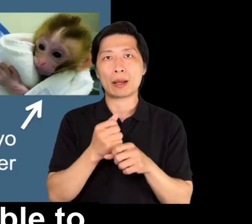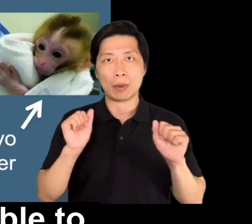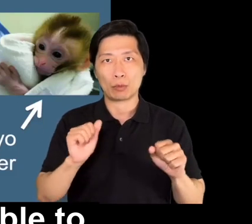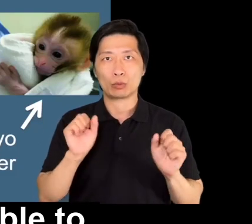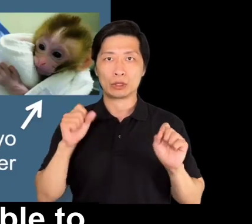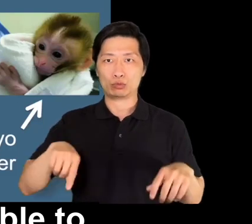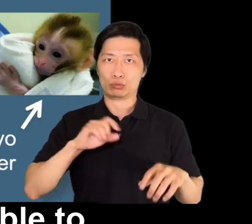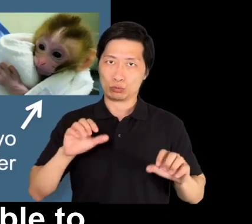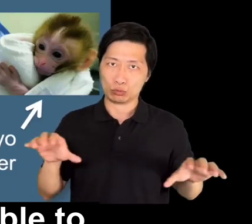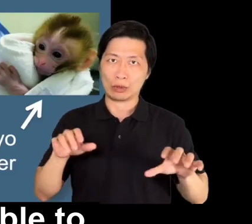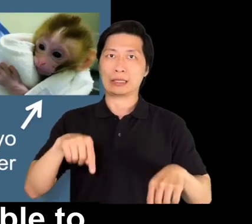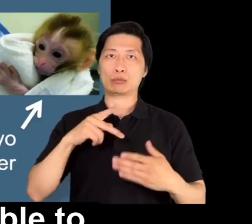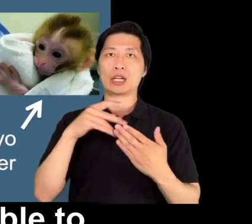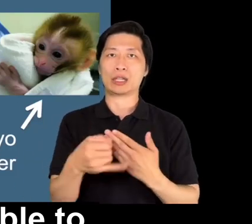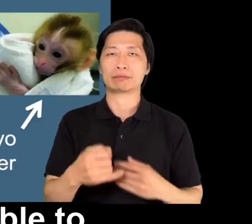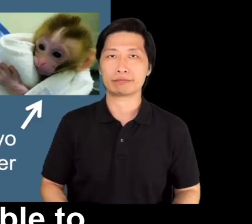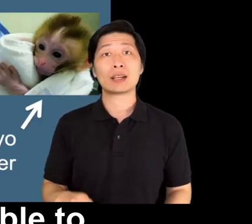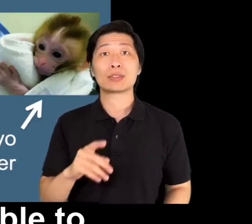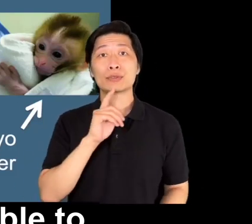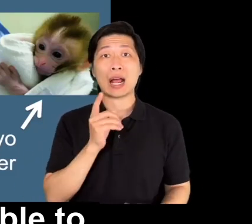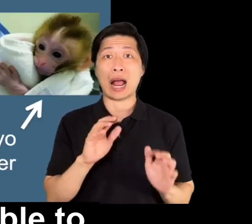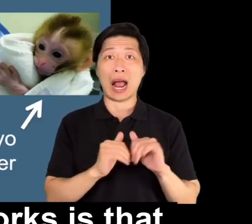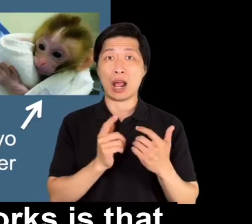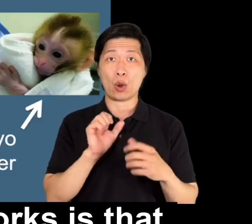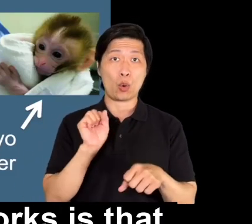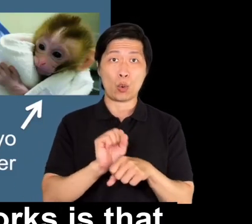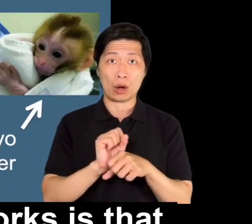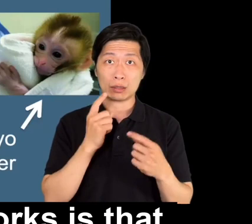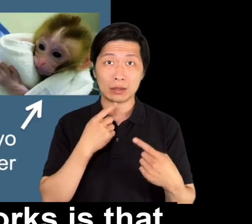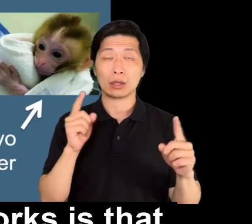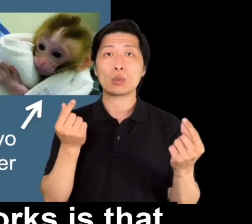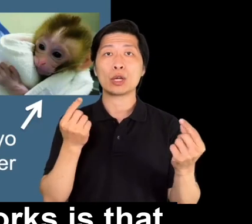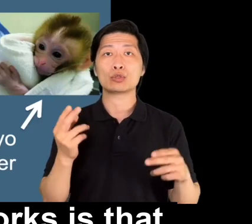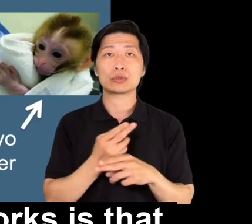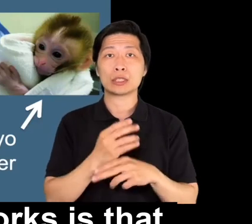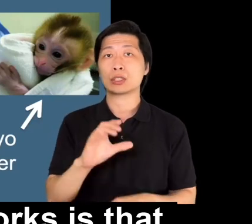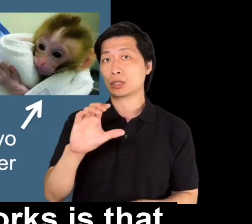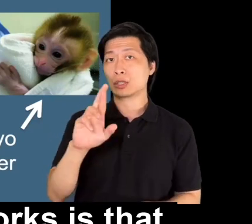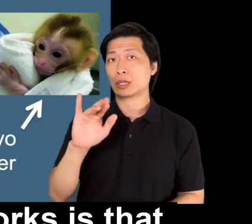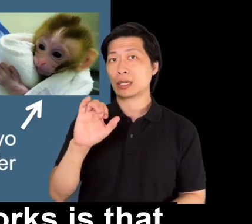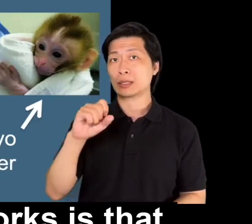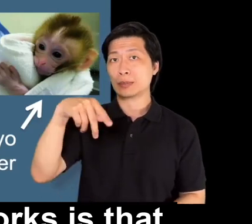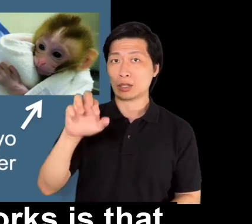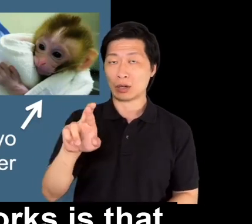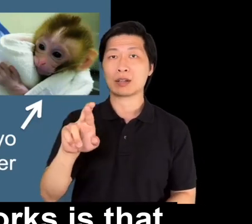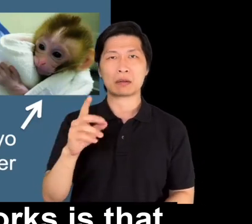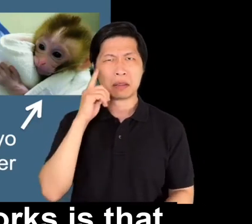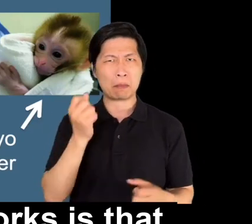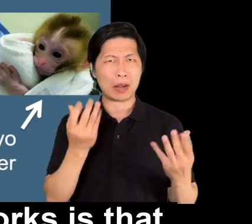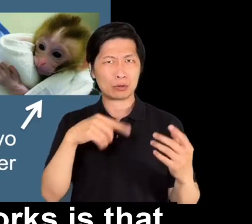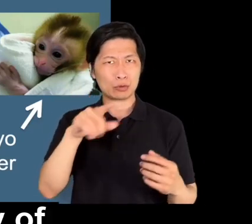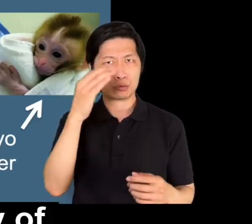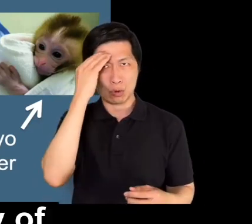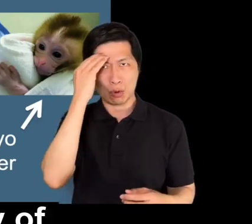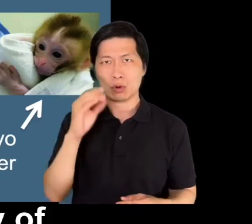And the way this works is that we're using CRISPR editing. I think many of you may have heard of CRISPR, the